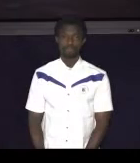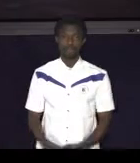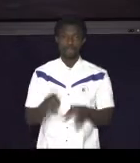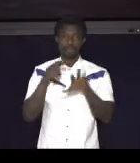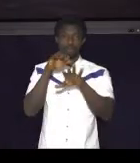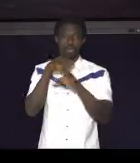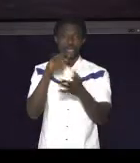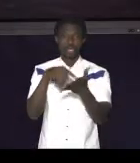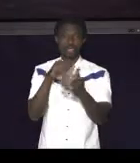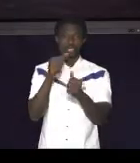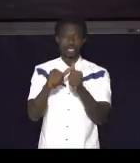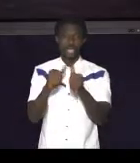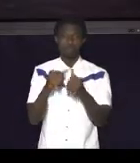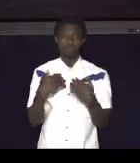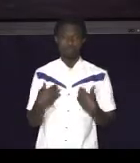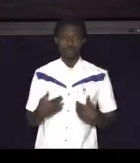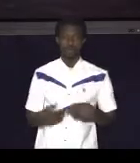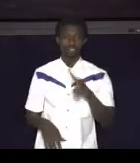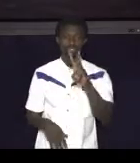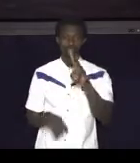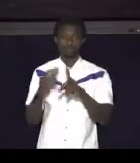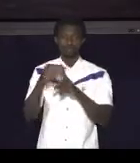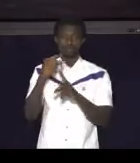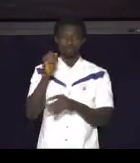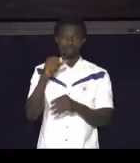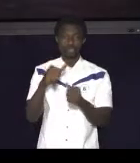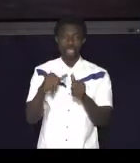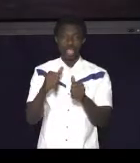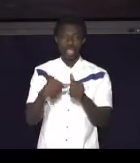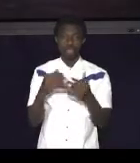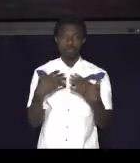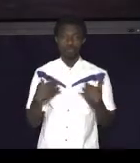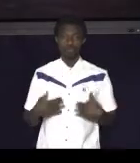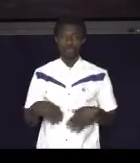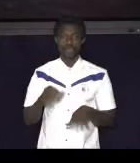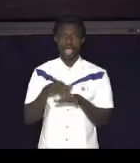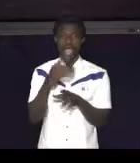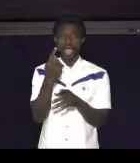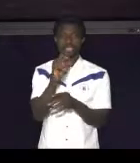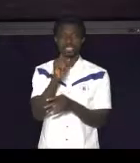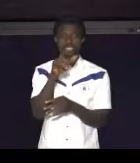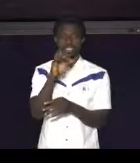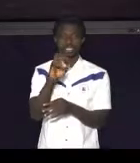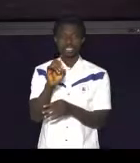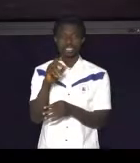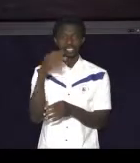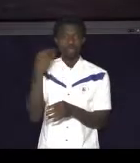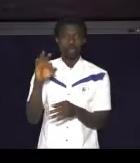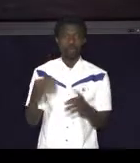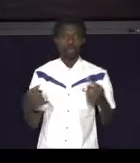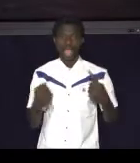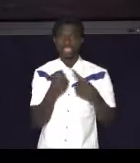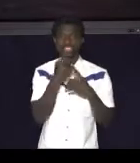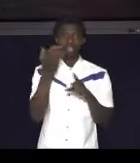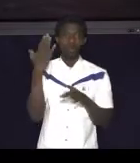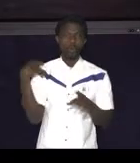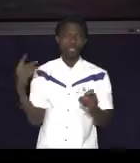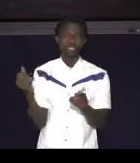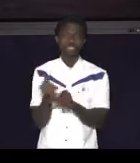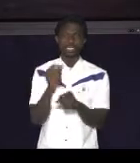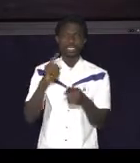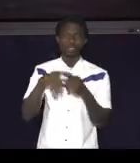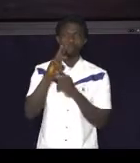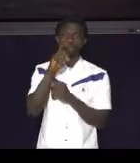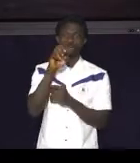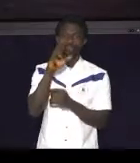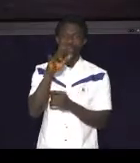Look at this. Everybody, two words. Everybody at the scene of the accident was taken to the mortuary.